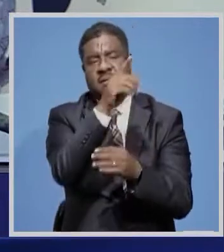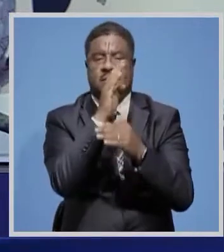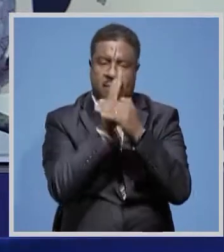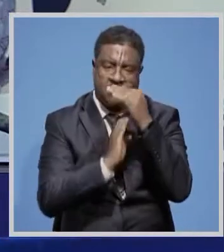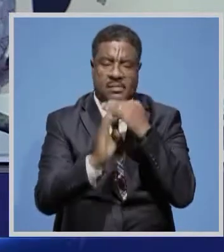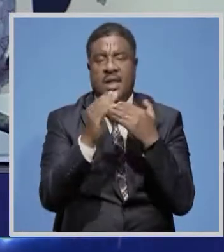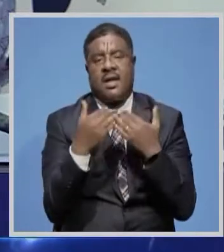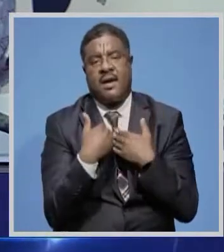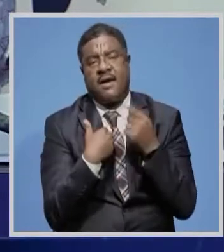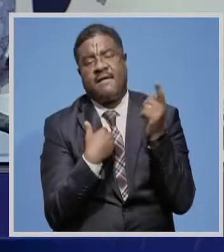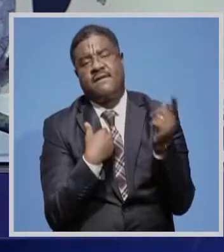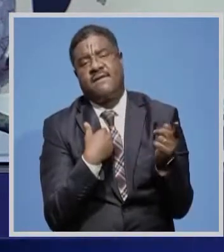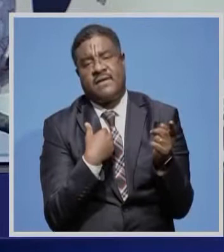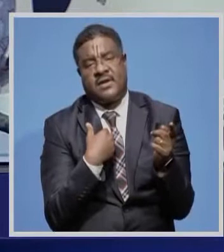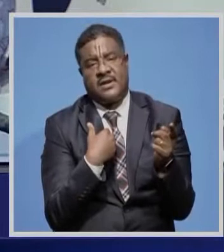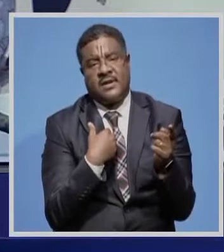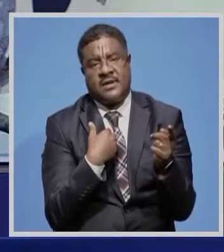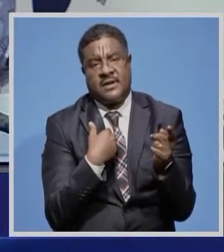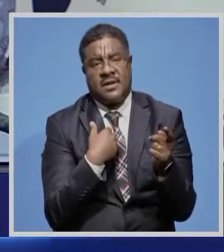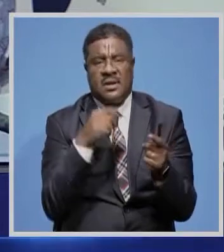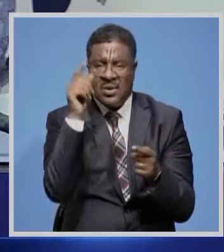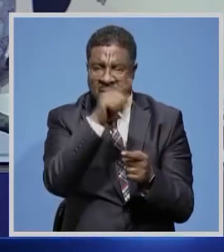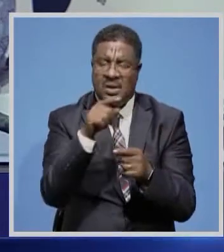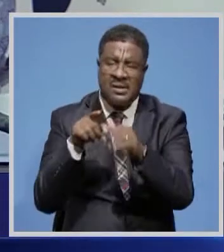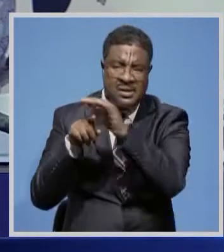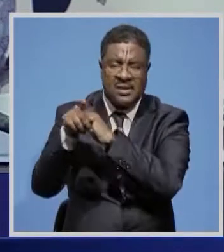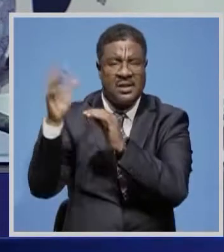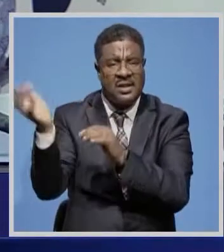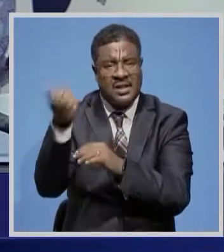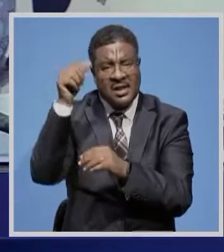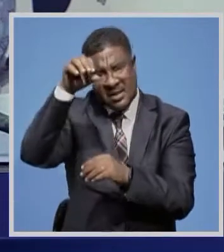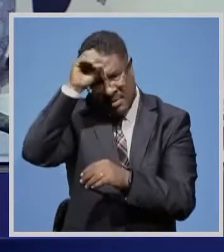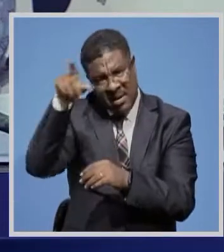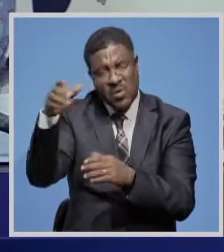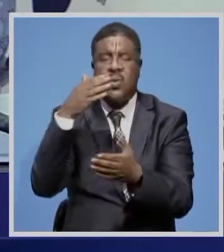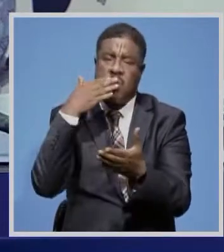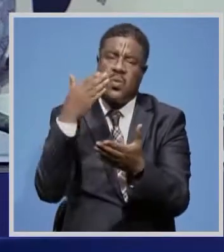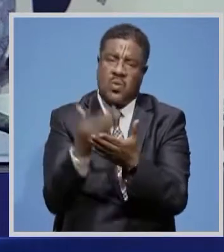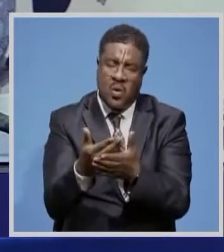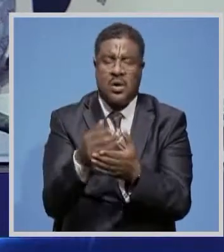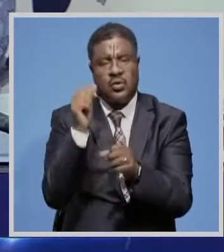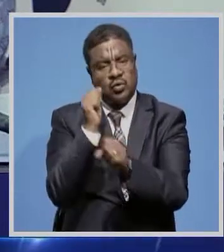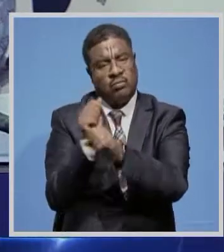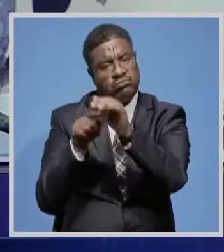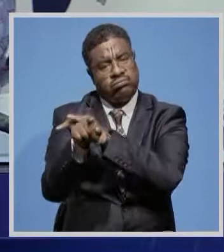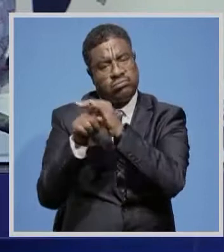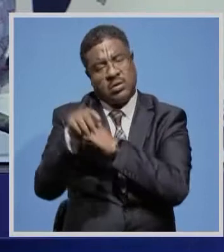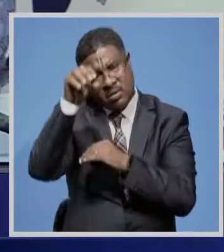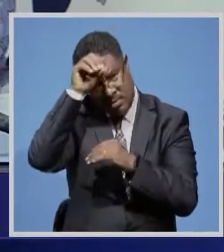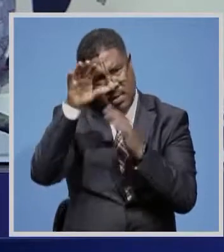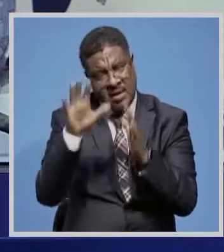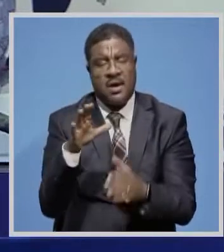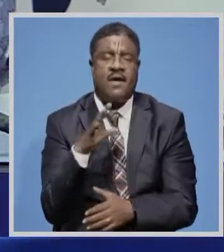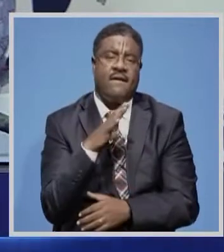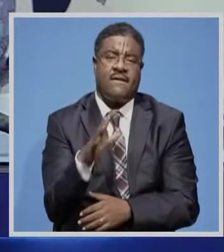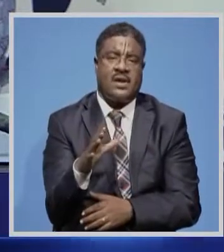LUNGU for his bold decision to acquire majority stake in Mopani Copper Mine, a move which will ensure job security for miners. Meanwhile,